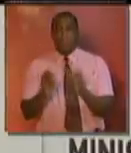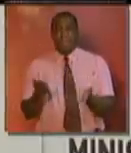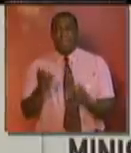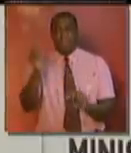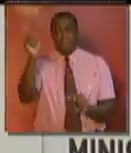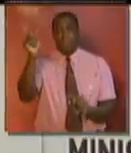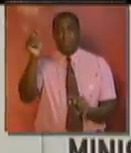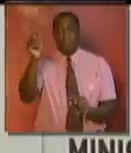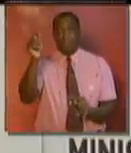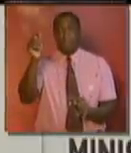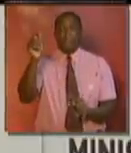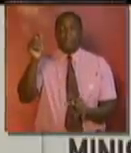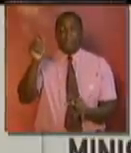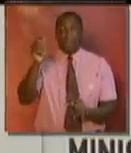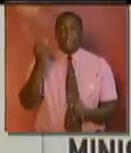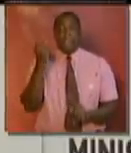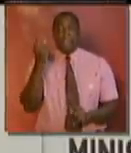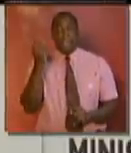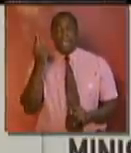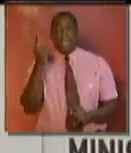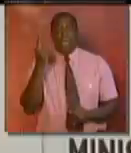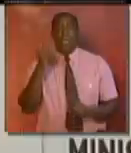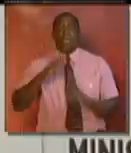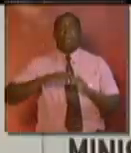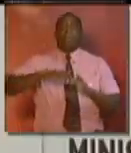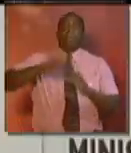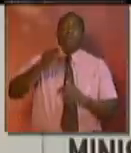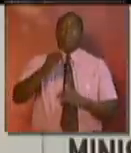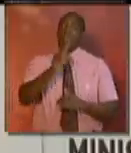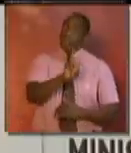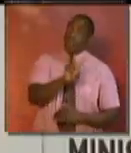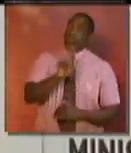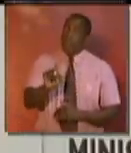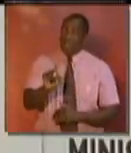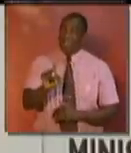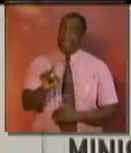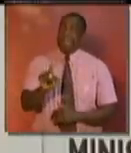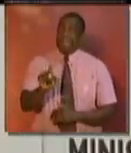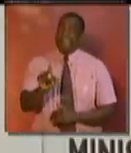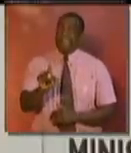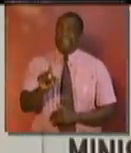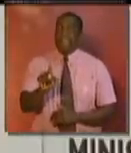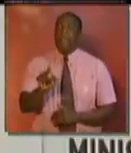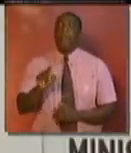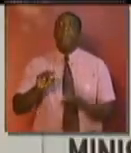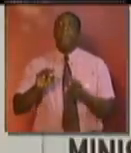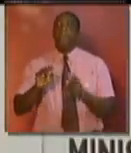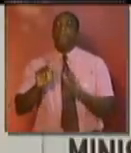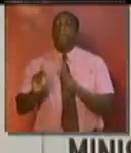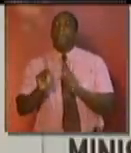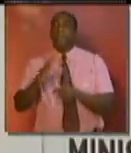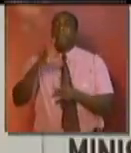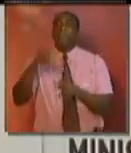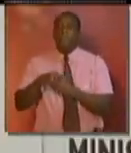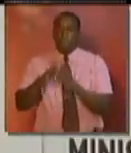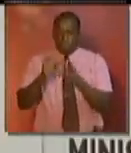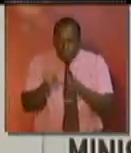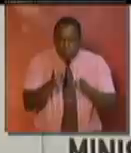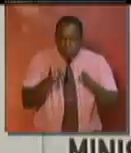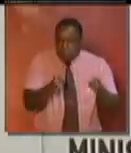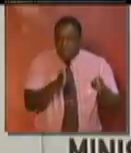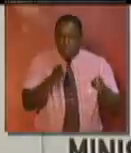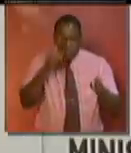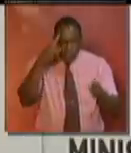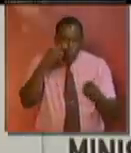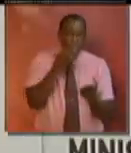Higher than this, of course, this will be considered by our planners in terms of what does this mean to the economy of Trinidad